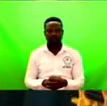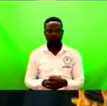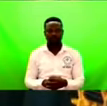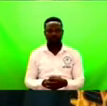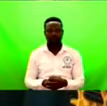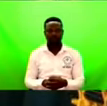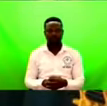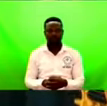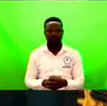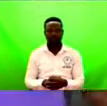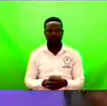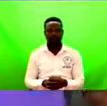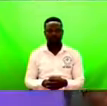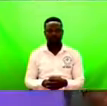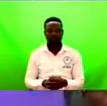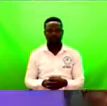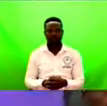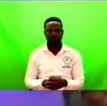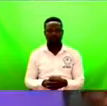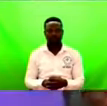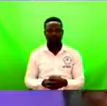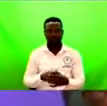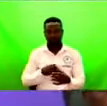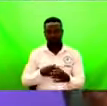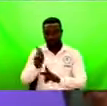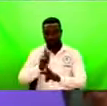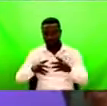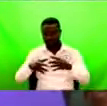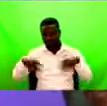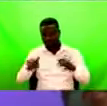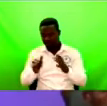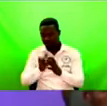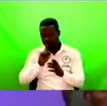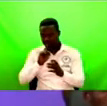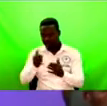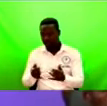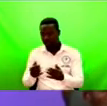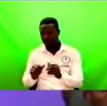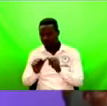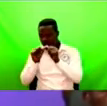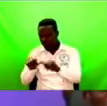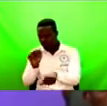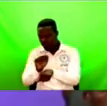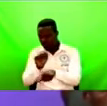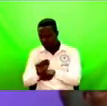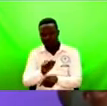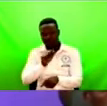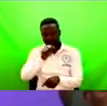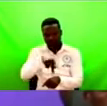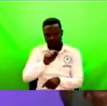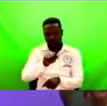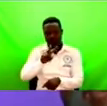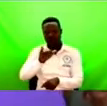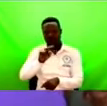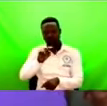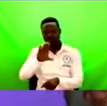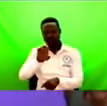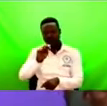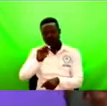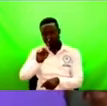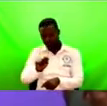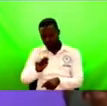respectfully, I want to invite the following who have been given a second term. Apostle Vincent